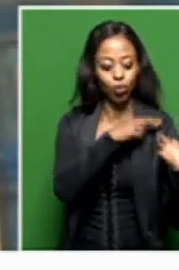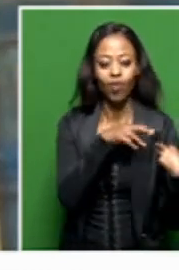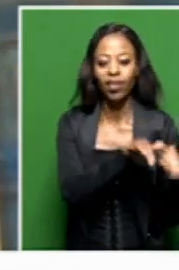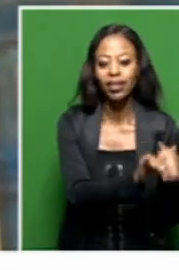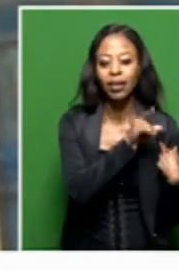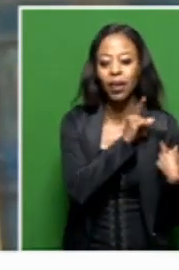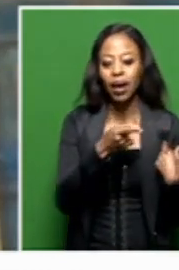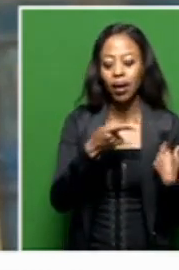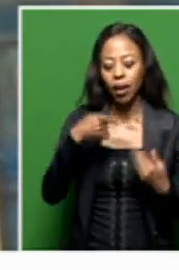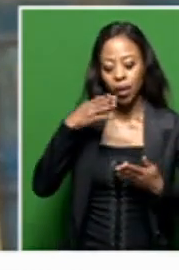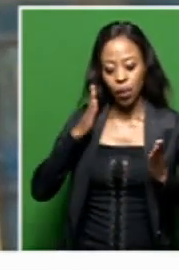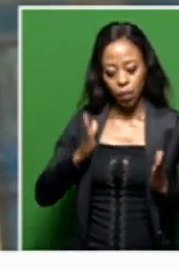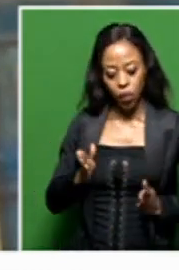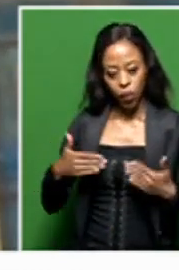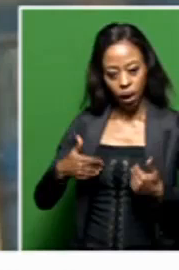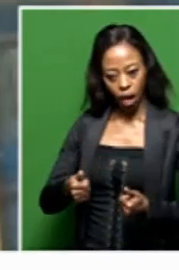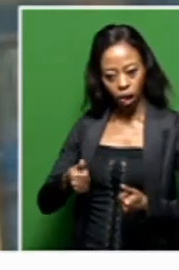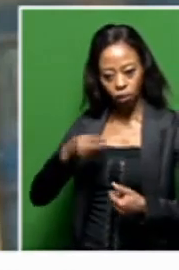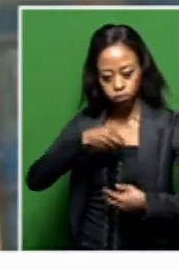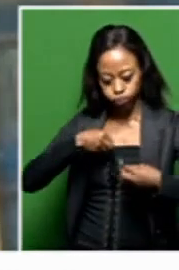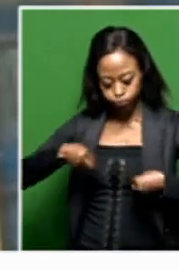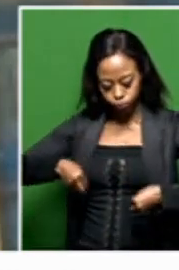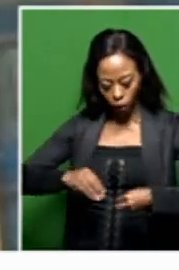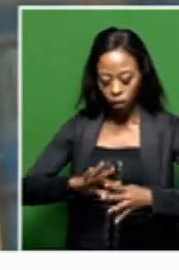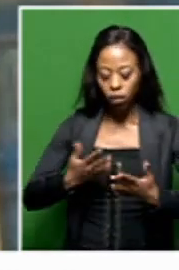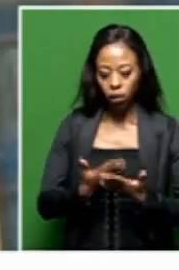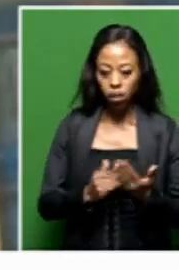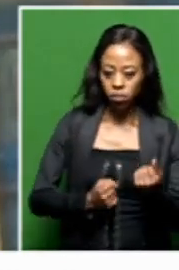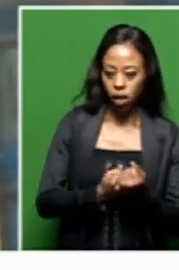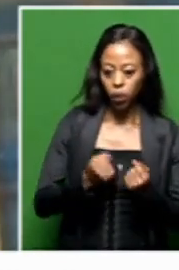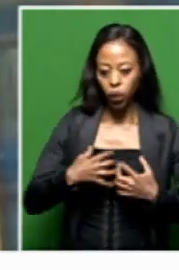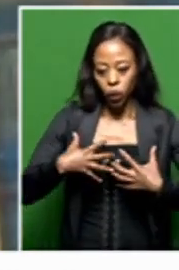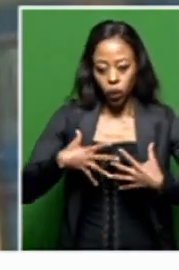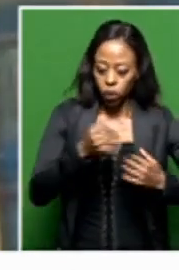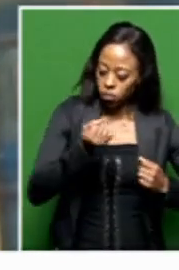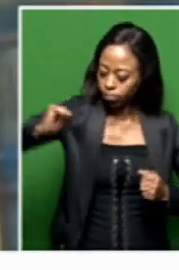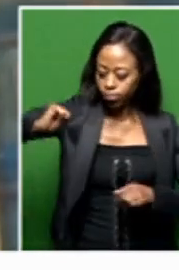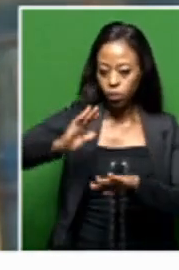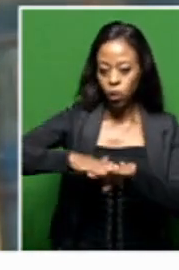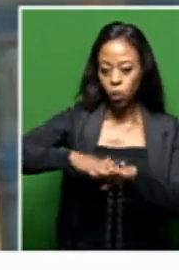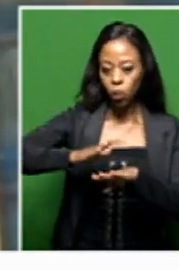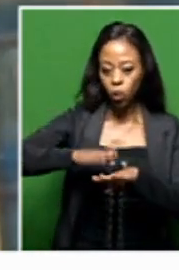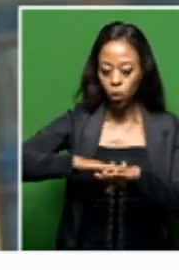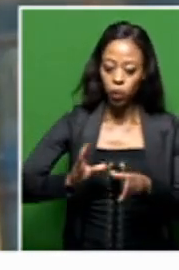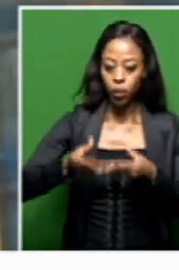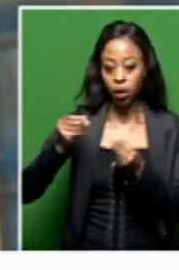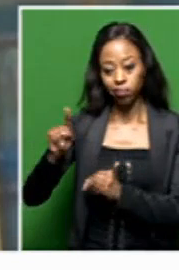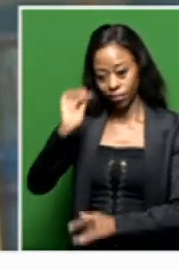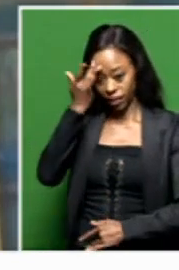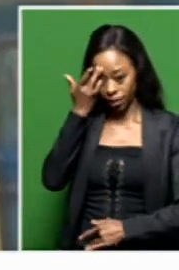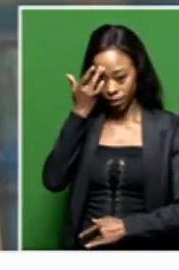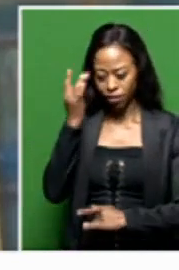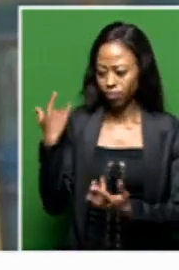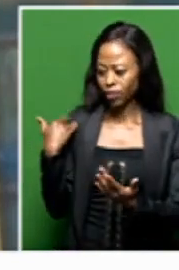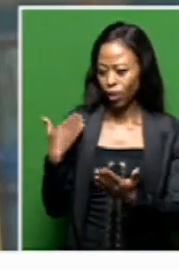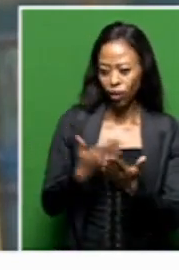stimulates our immune system so that we boost our immunity and therefore can resist further infection. So where we are